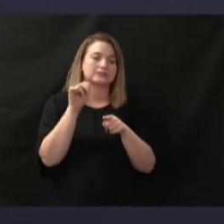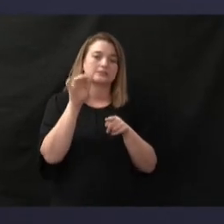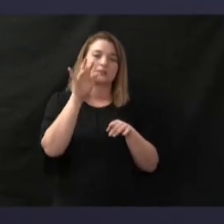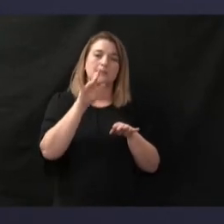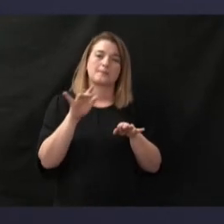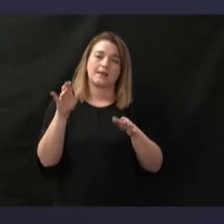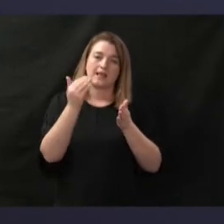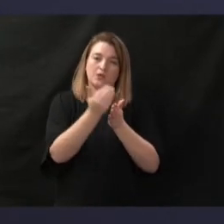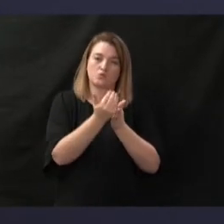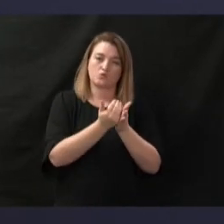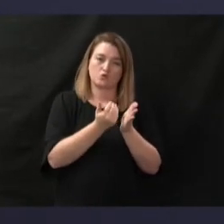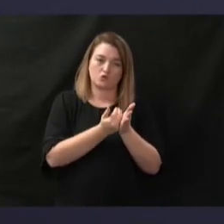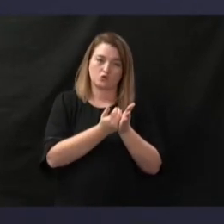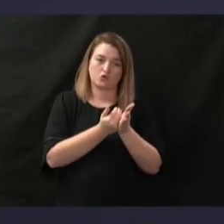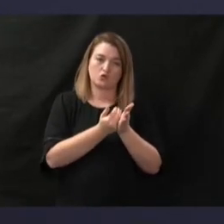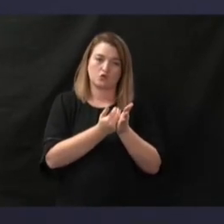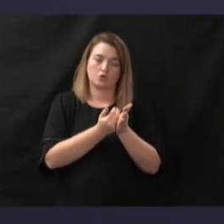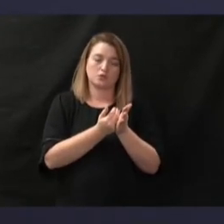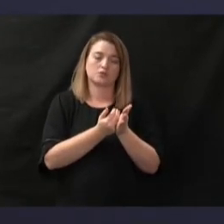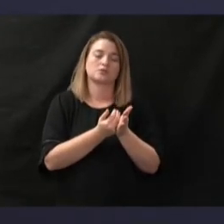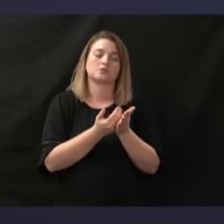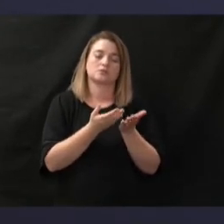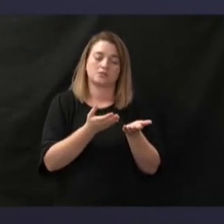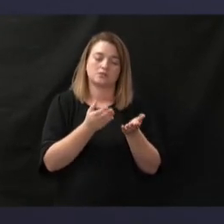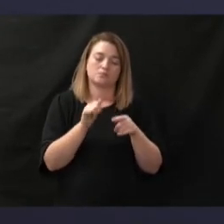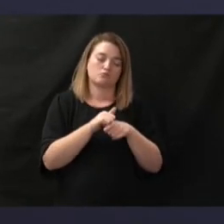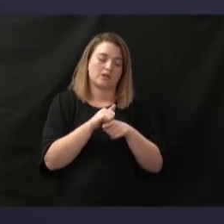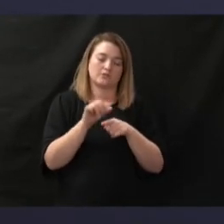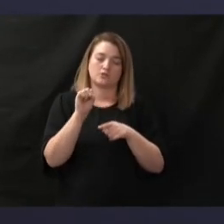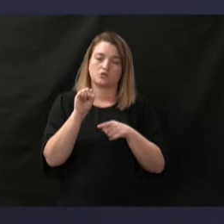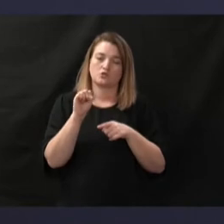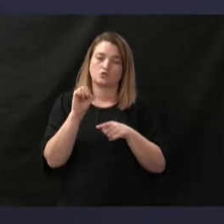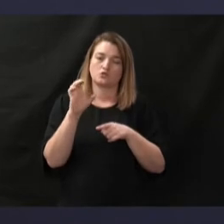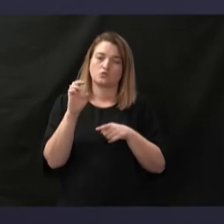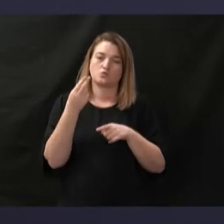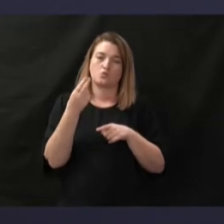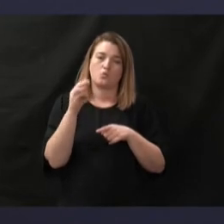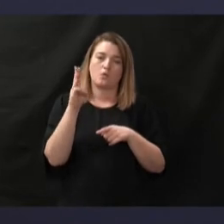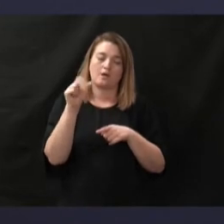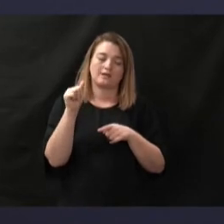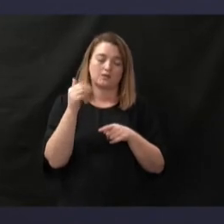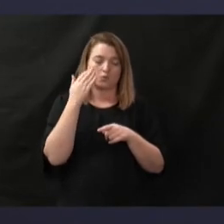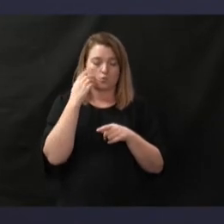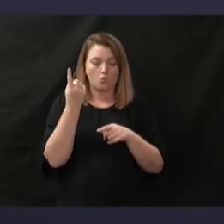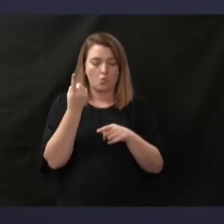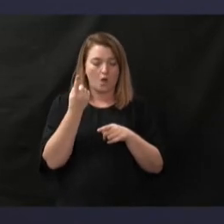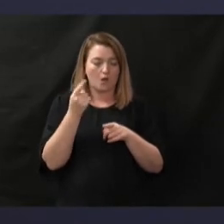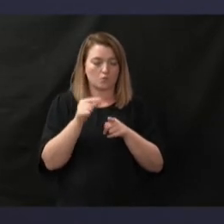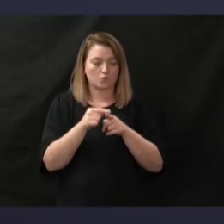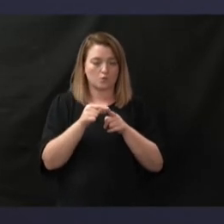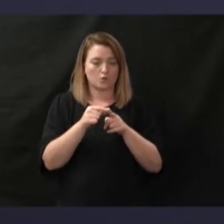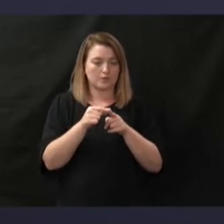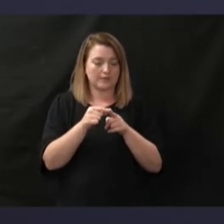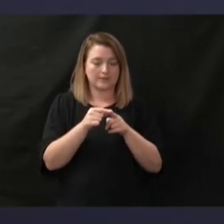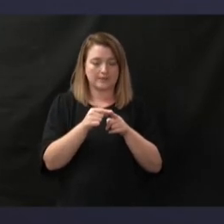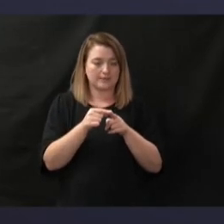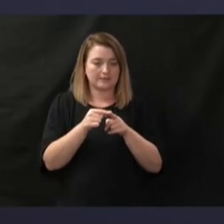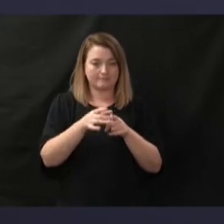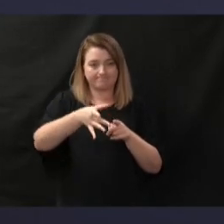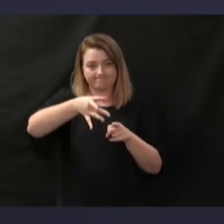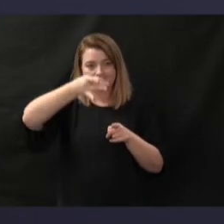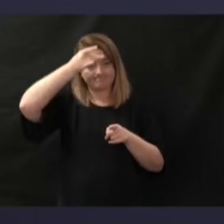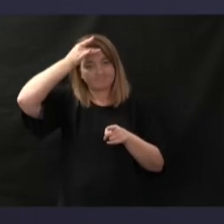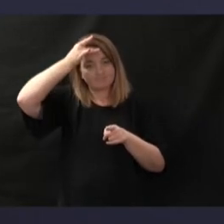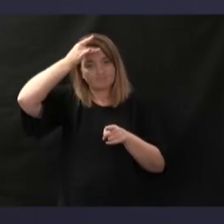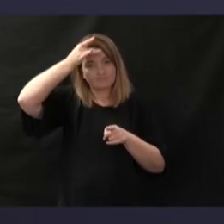schwa. I think one of the terms that came to me that somebody says is a lot of times you just want to